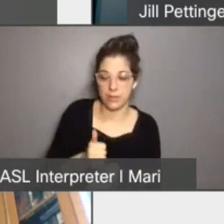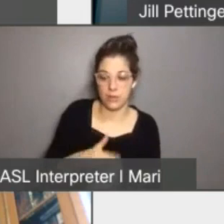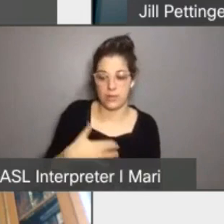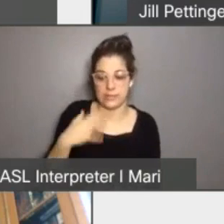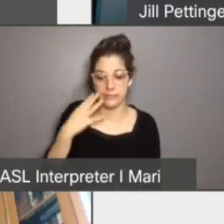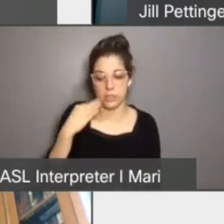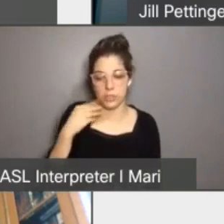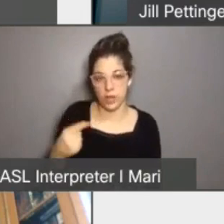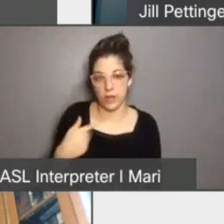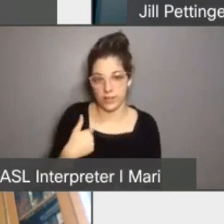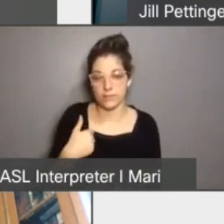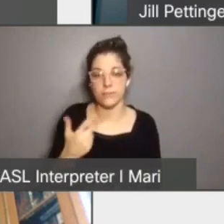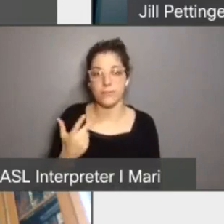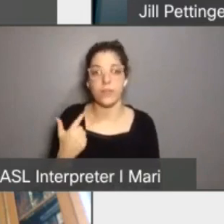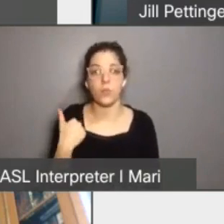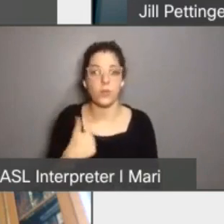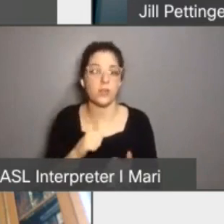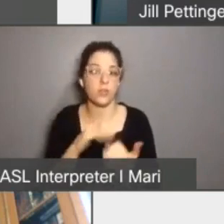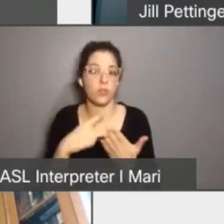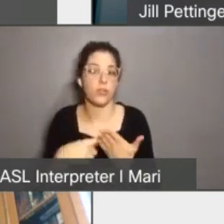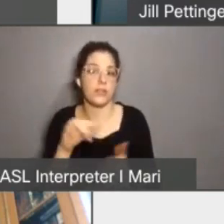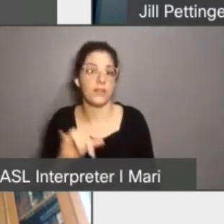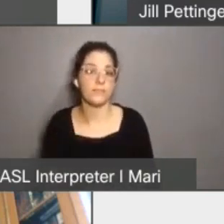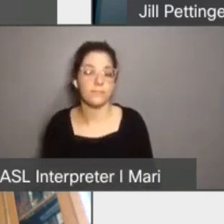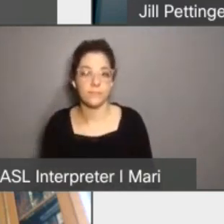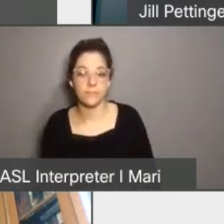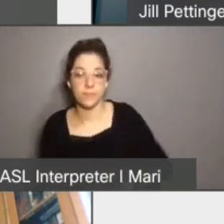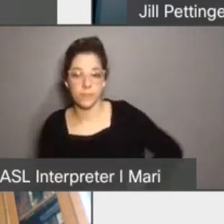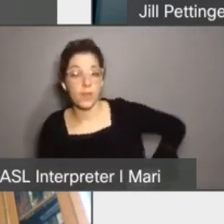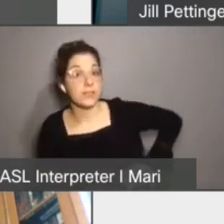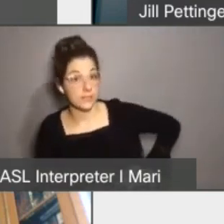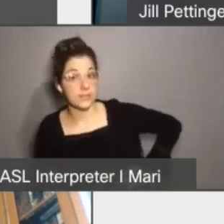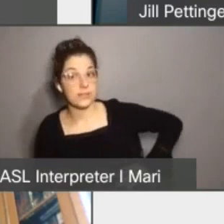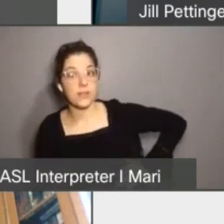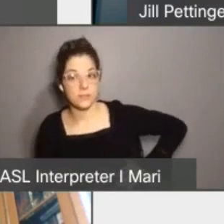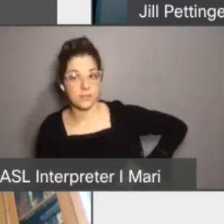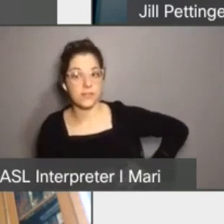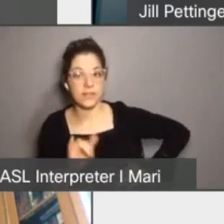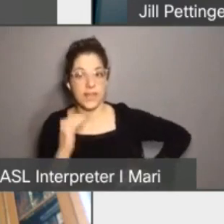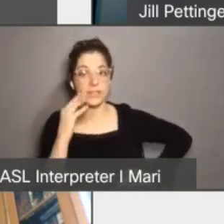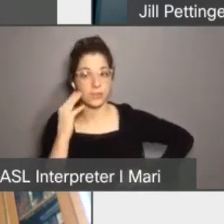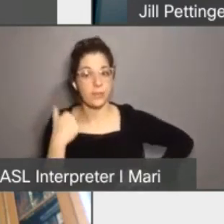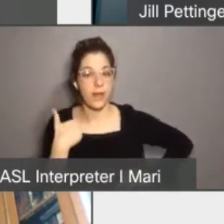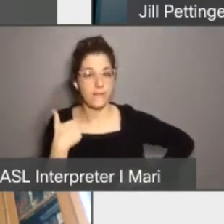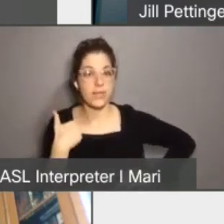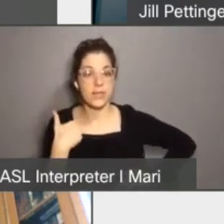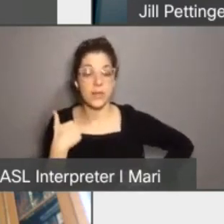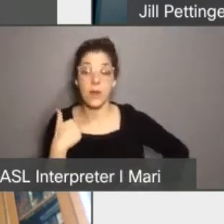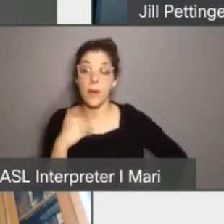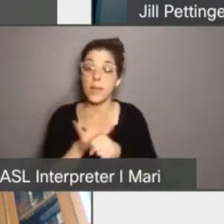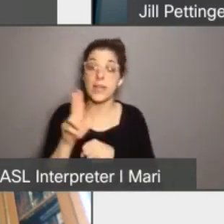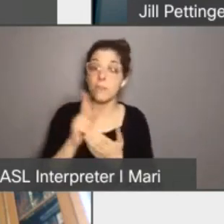that you're having, and we can address that. Yes, that is the experience that I'm having. Plenty of